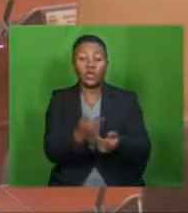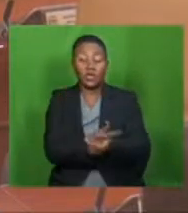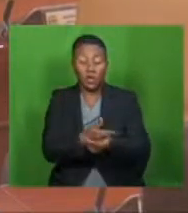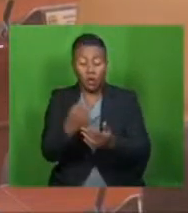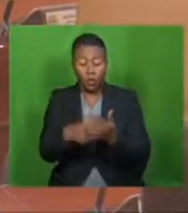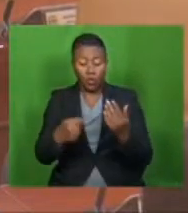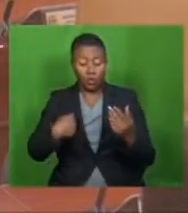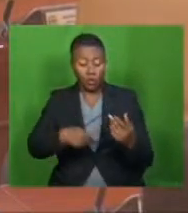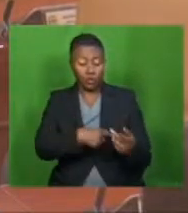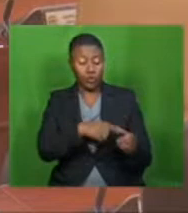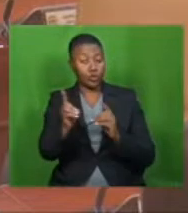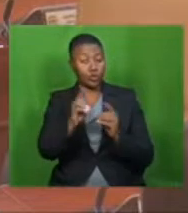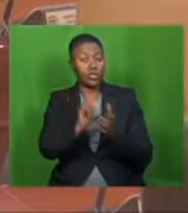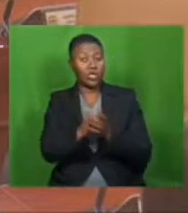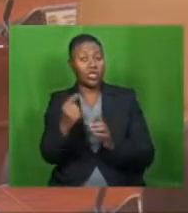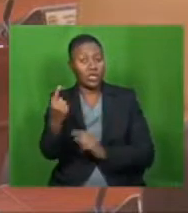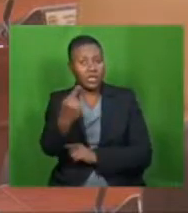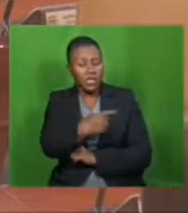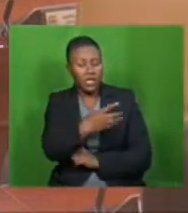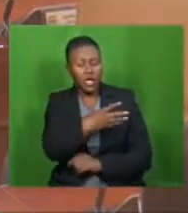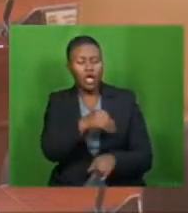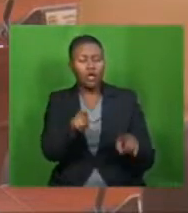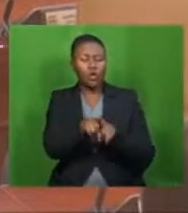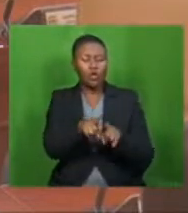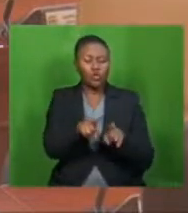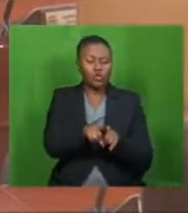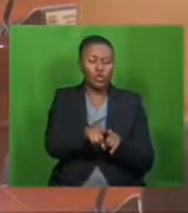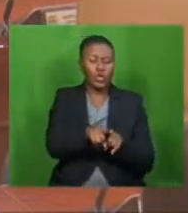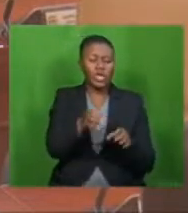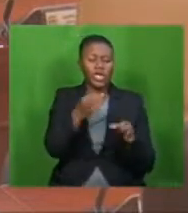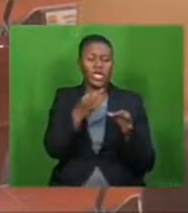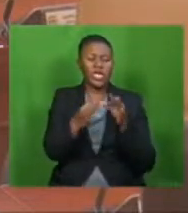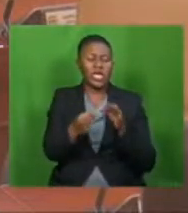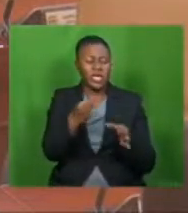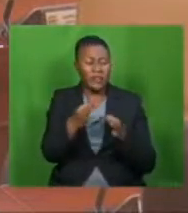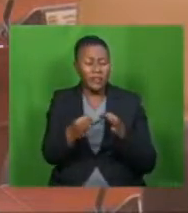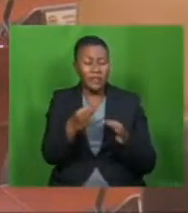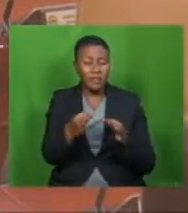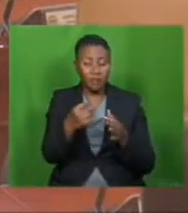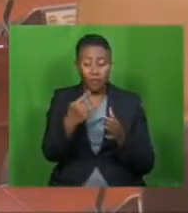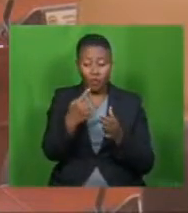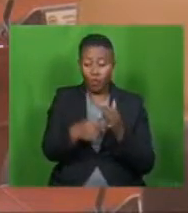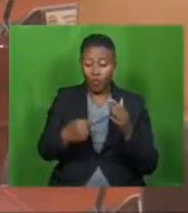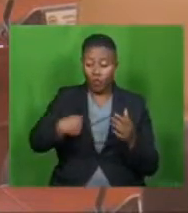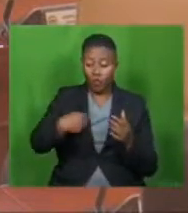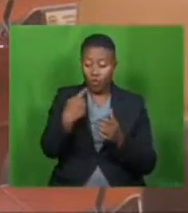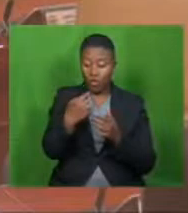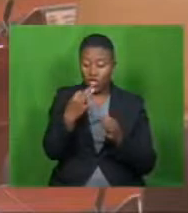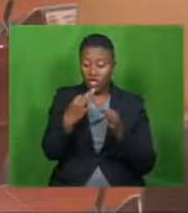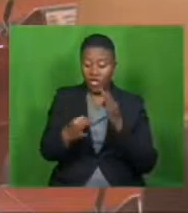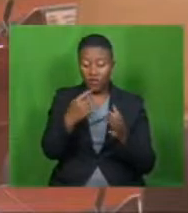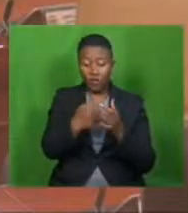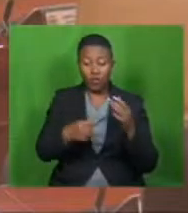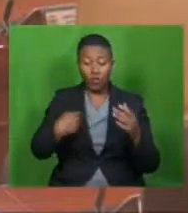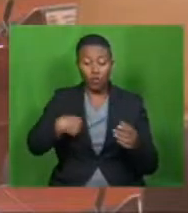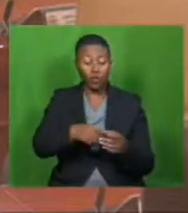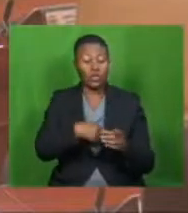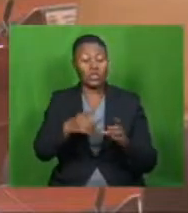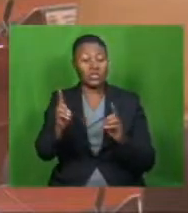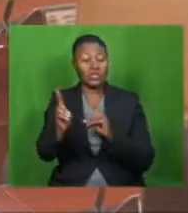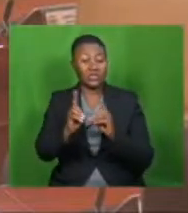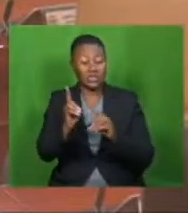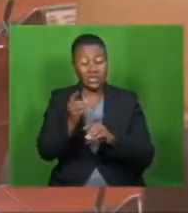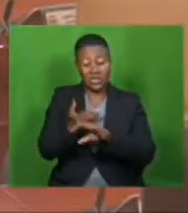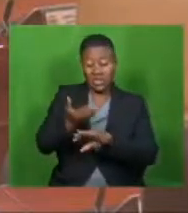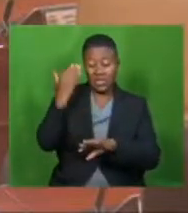day, and whether to ensure and whether what we have done will yield some fruits. Mr. Speaker,